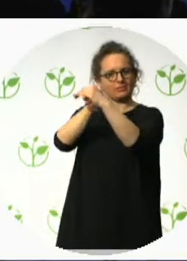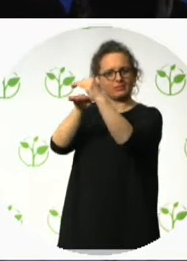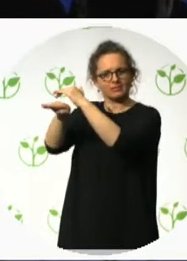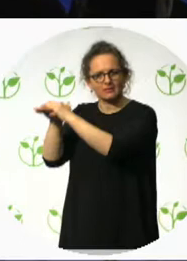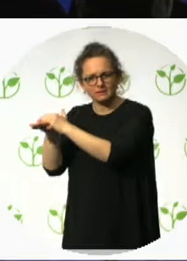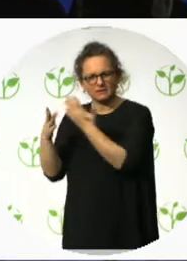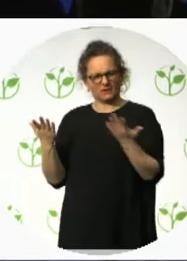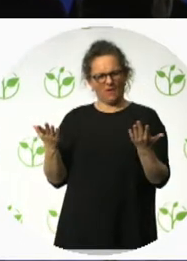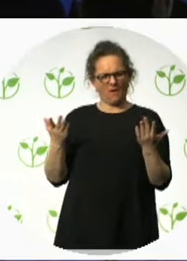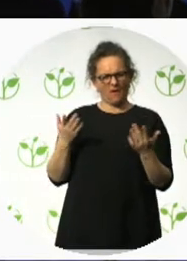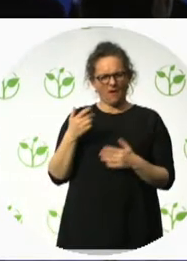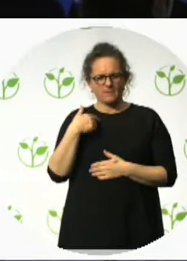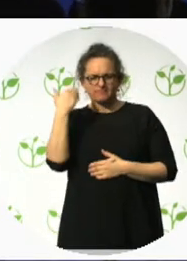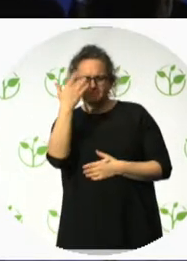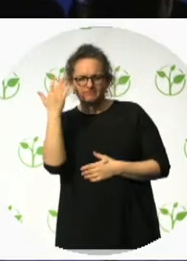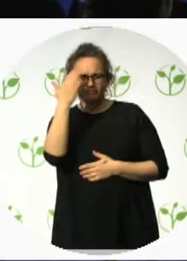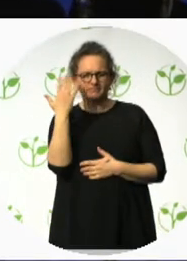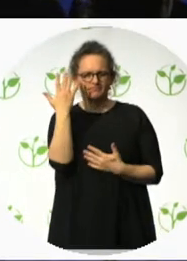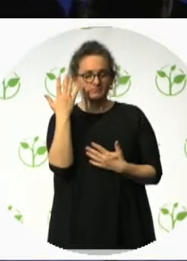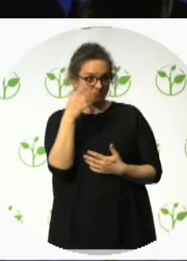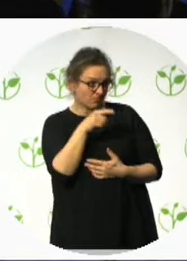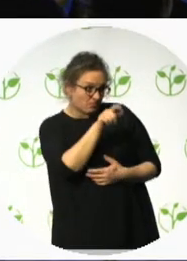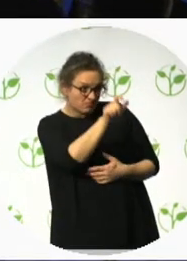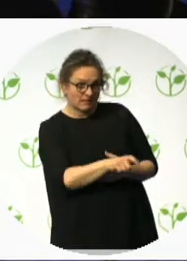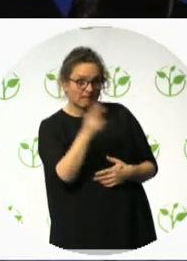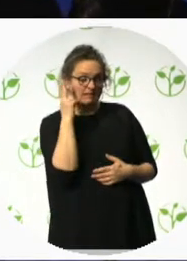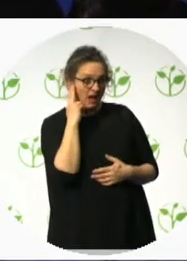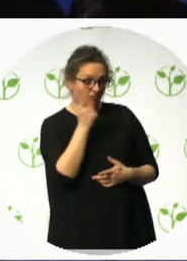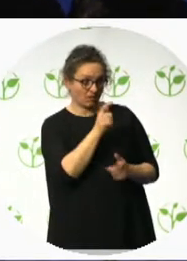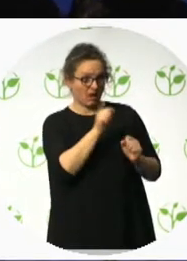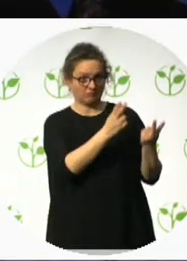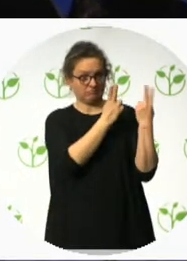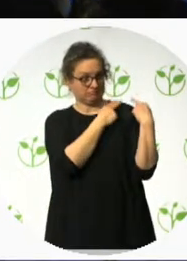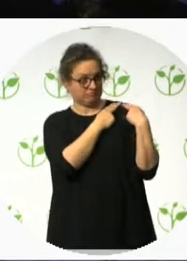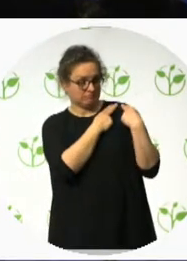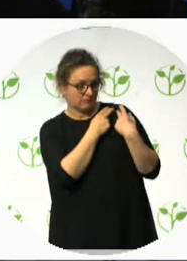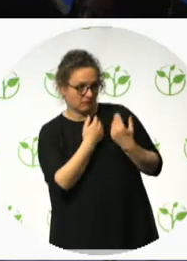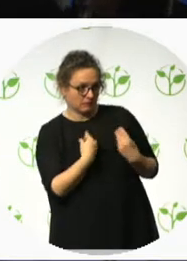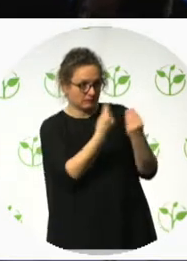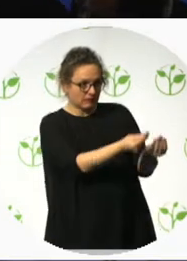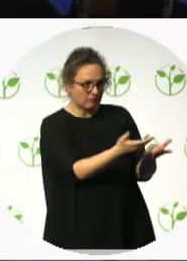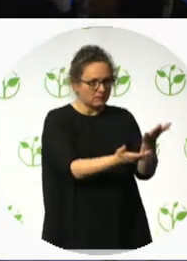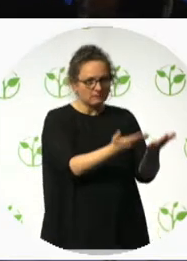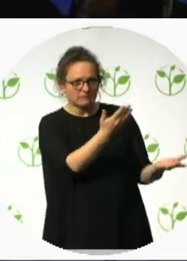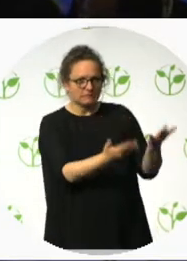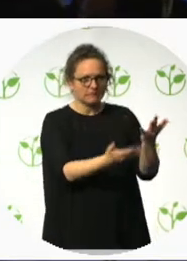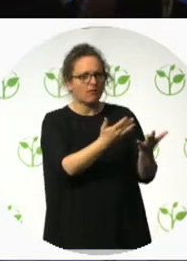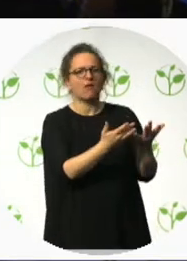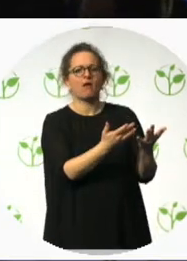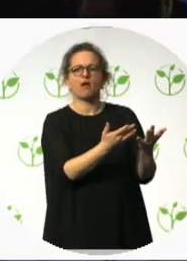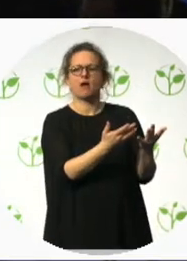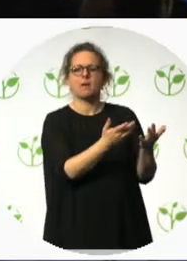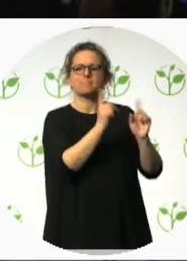so we did a lot of work with the government and with also further education schools that